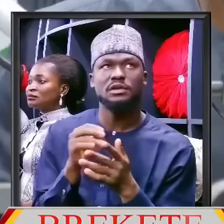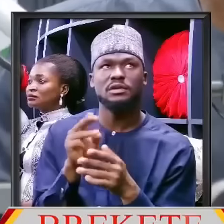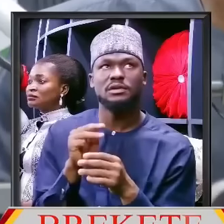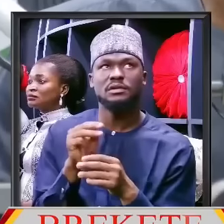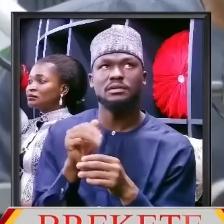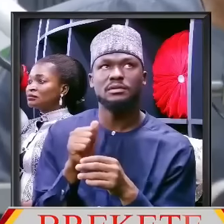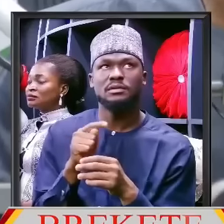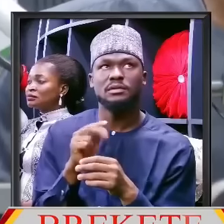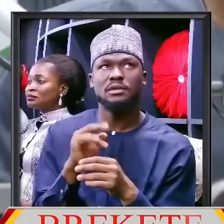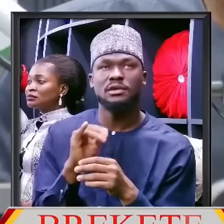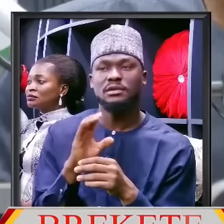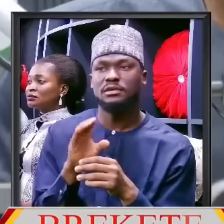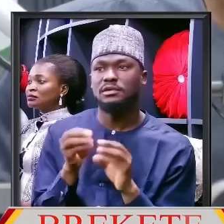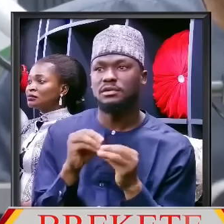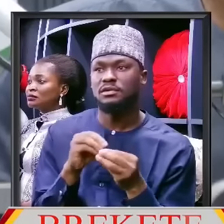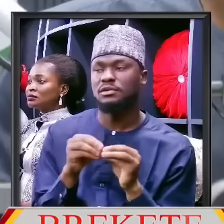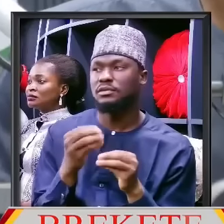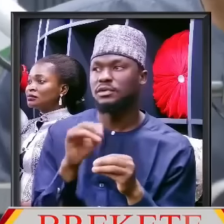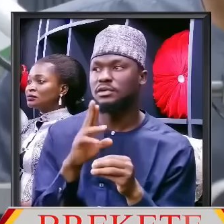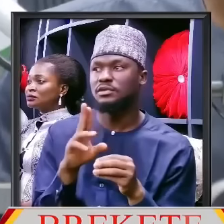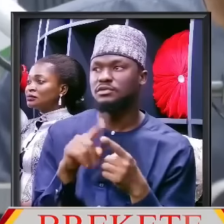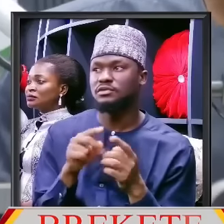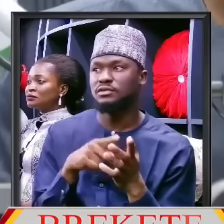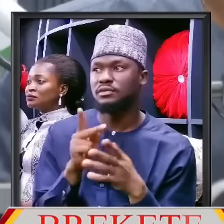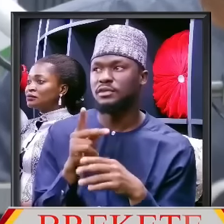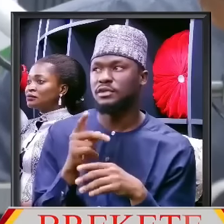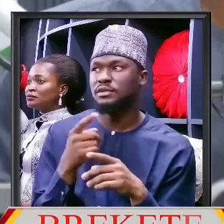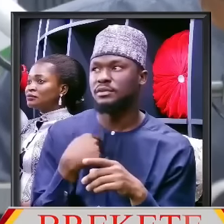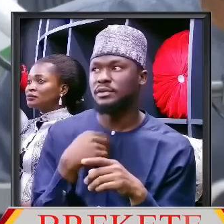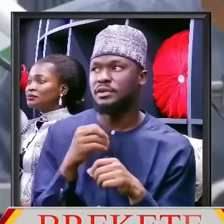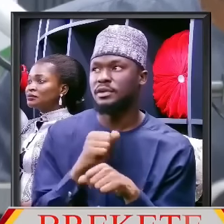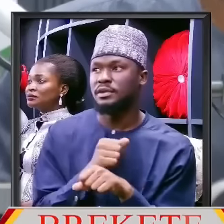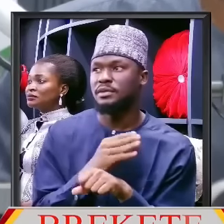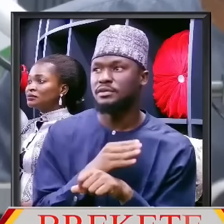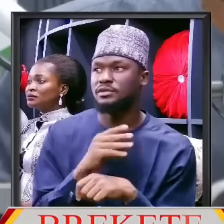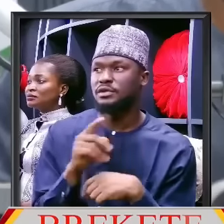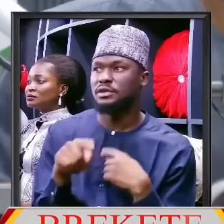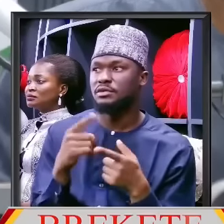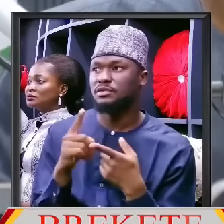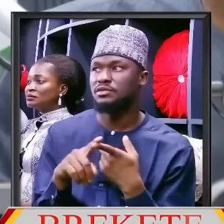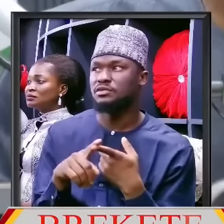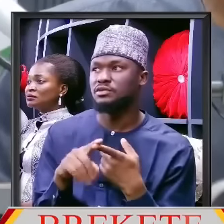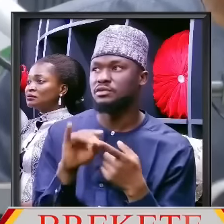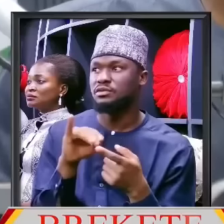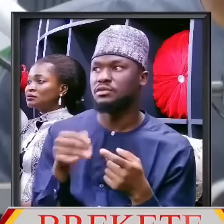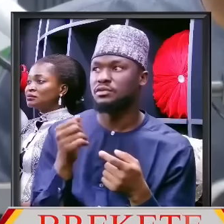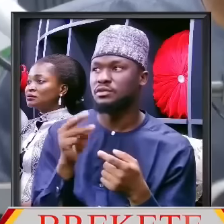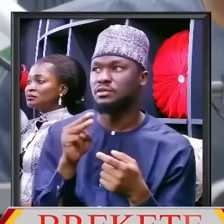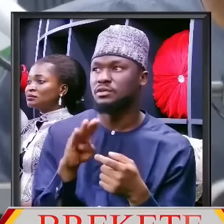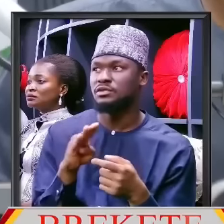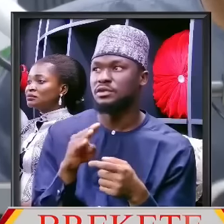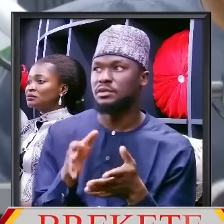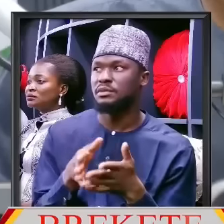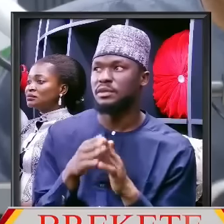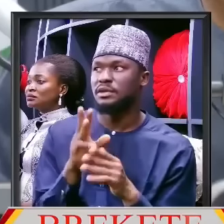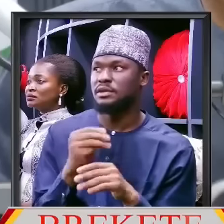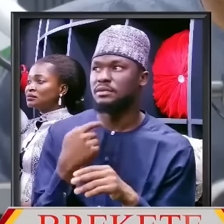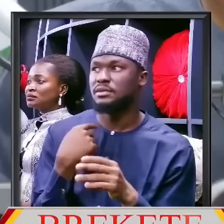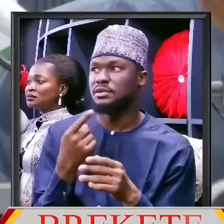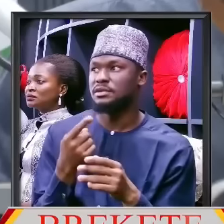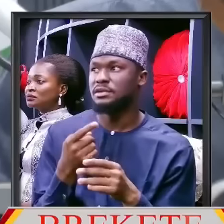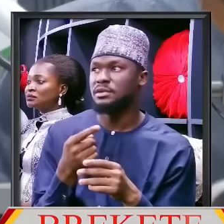number then they take, but when we reach, so me where the Abuja here can't run go jam, ask them,